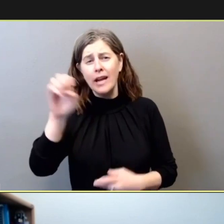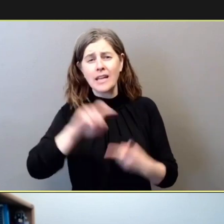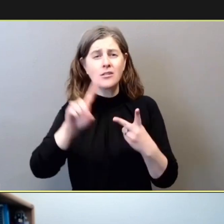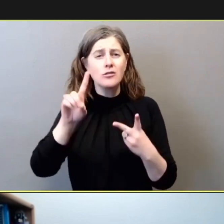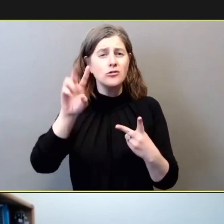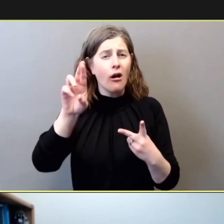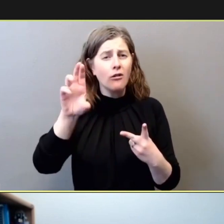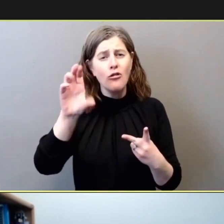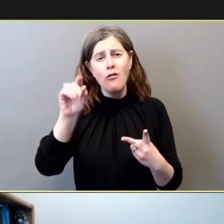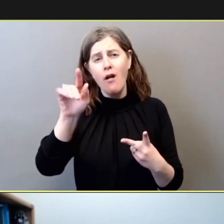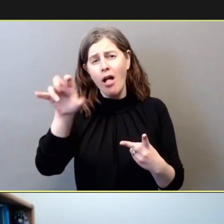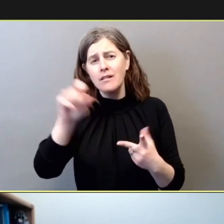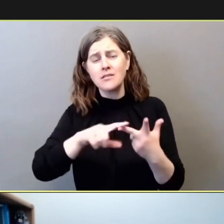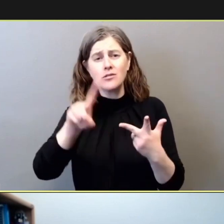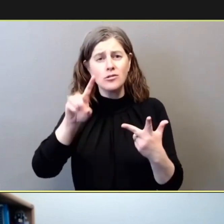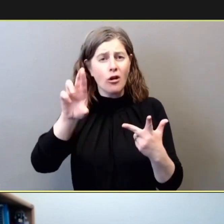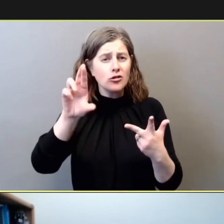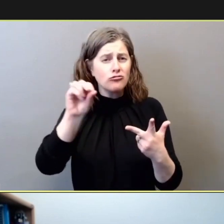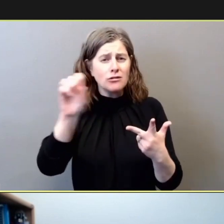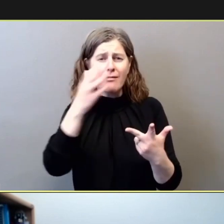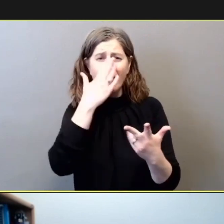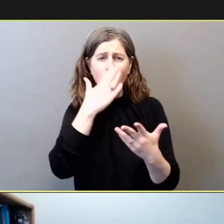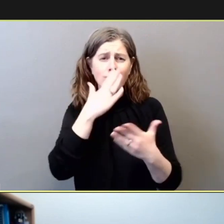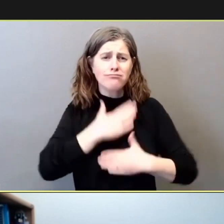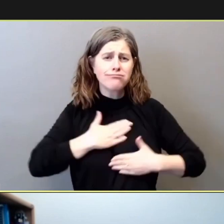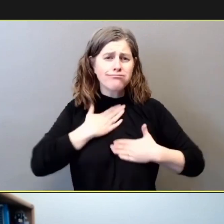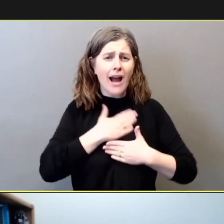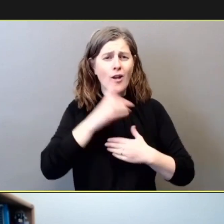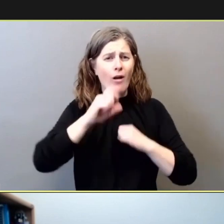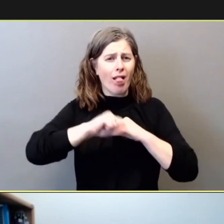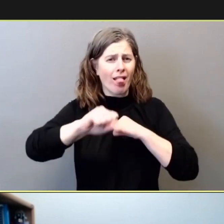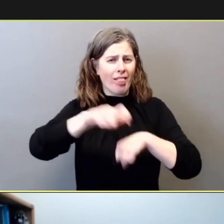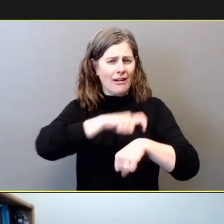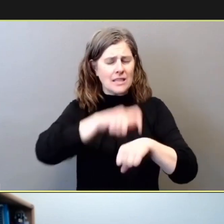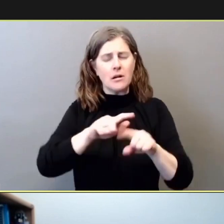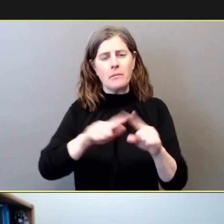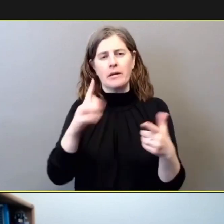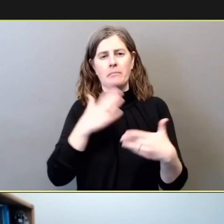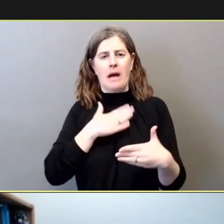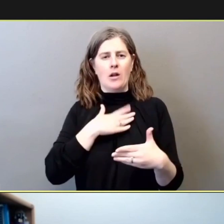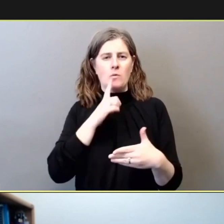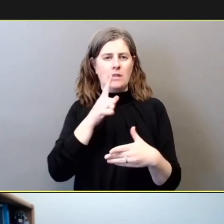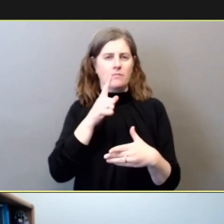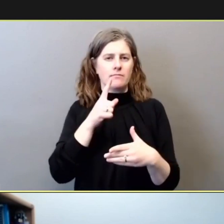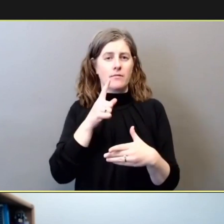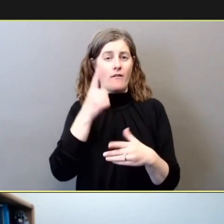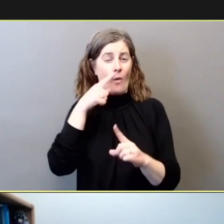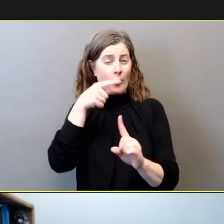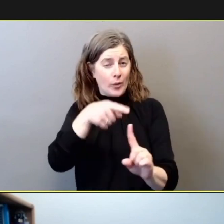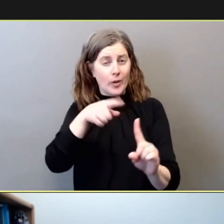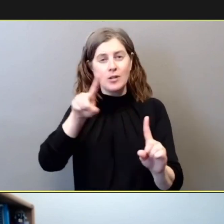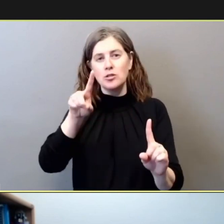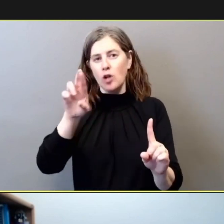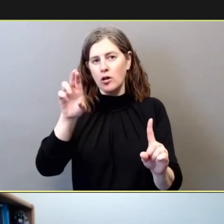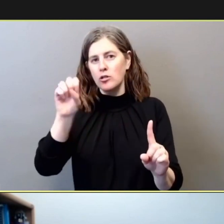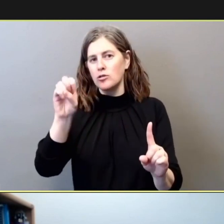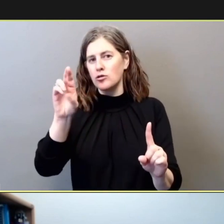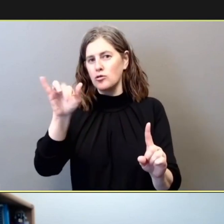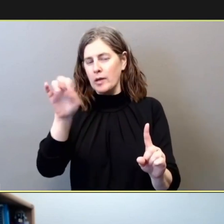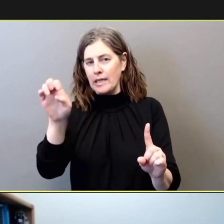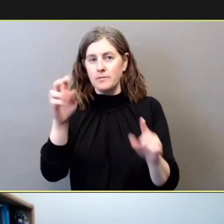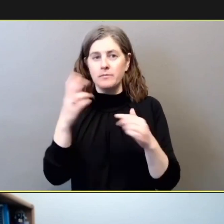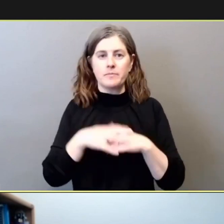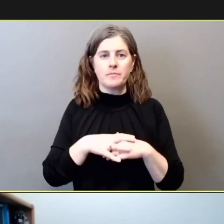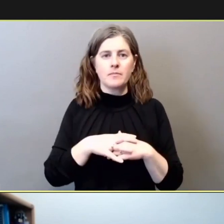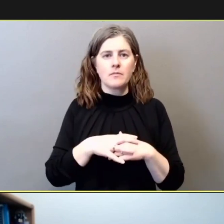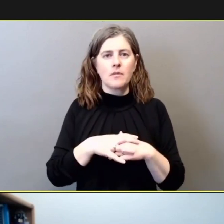Ross, thank you so much for taking your time and answering all of our questions. I know it's gone long. This is kind of really for Dr. Grace. Looking at